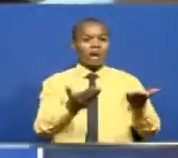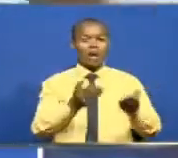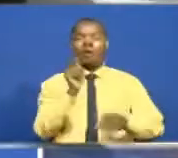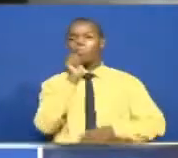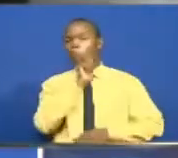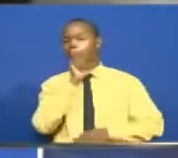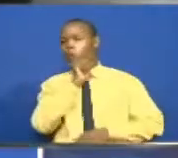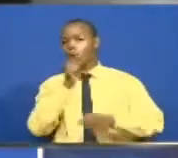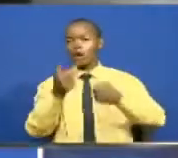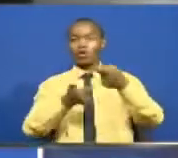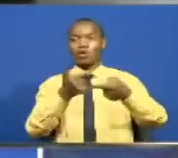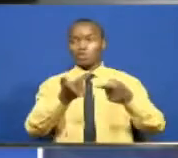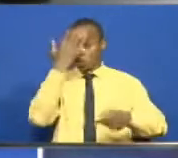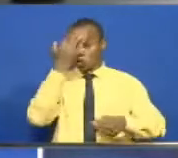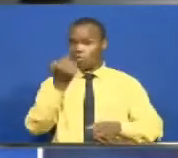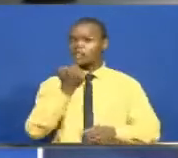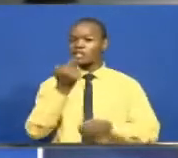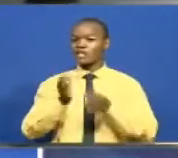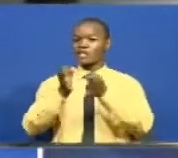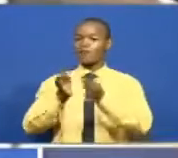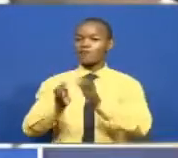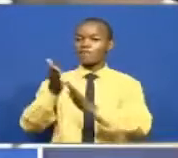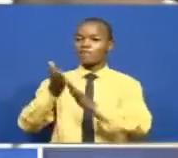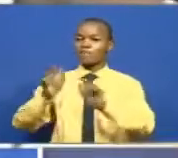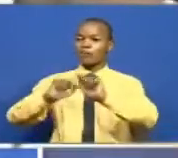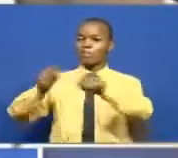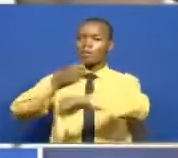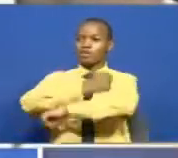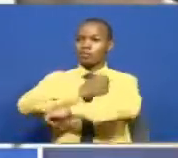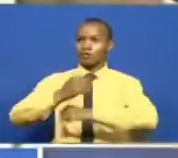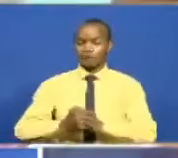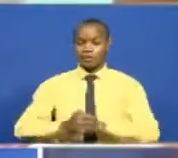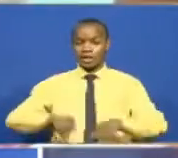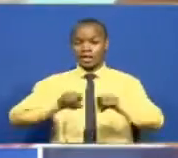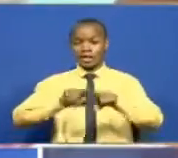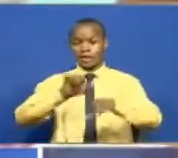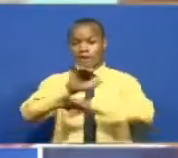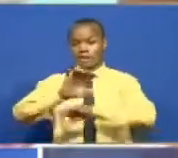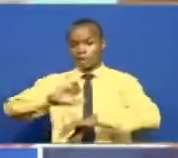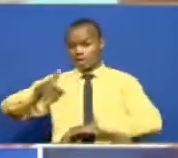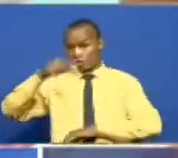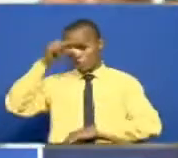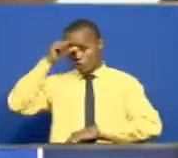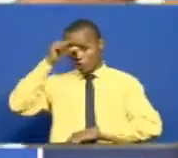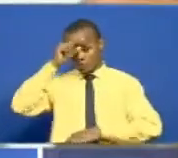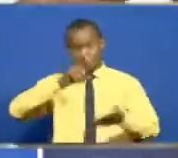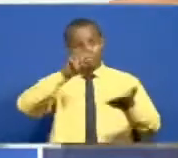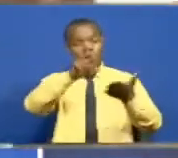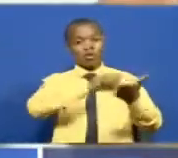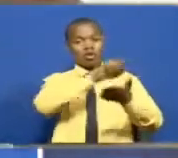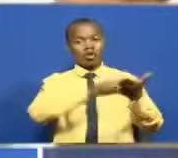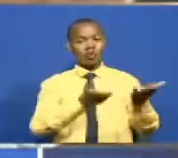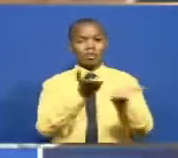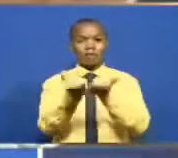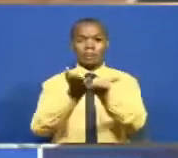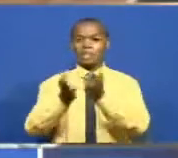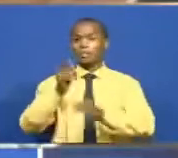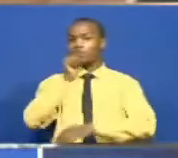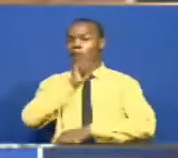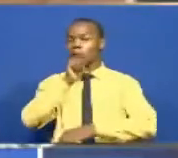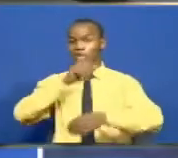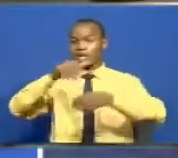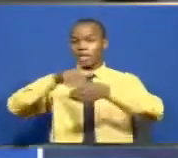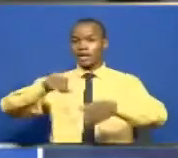Kwa sababu anaambiwa, wewe kwenda wewe wasoma skuli, utoka. He is calling on the county government to ban the sale and use of the stimulant within